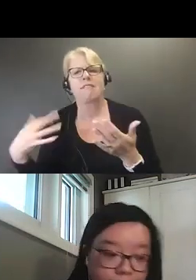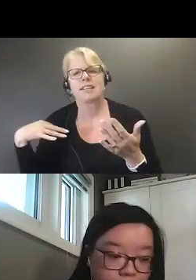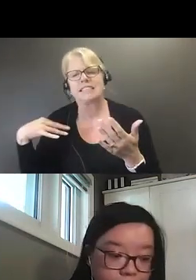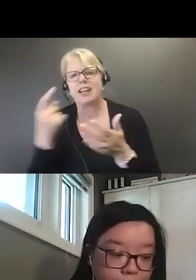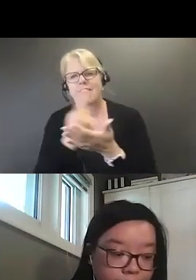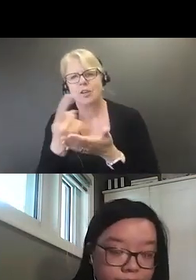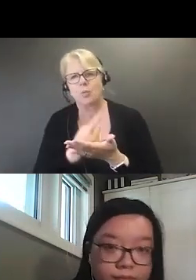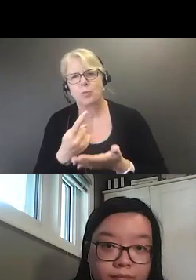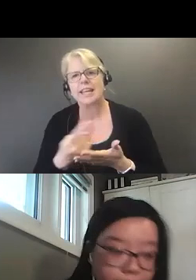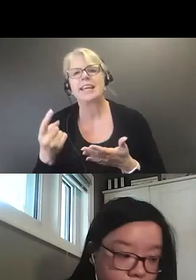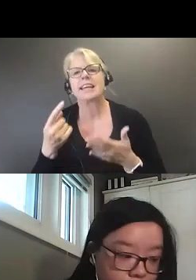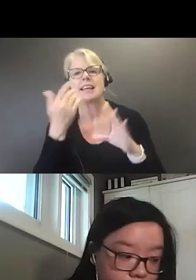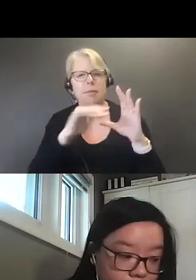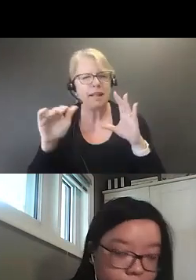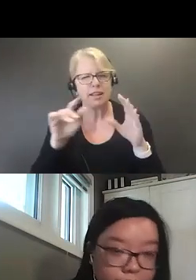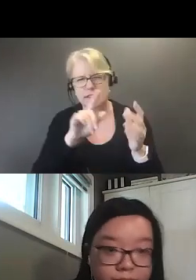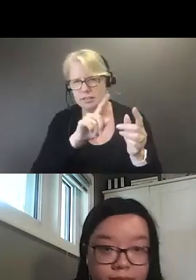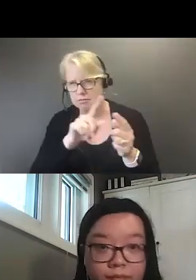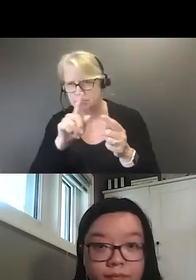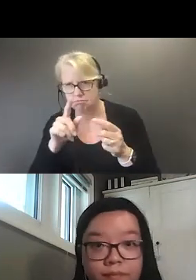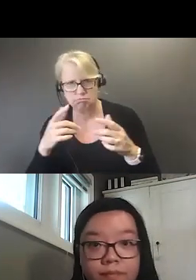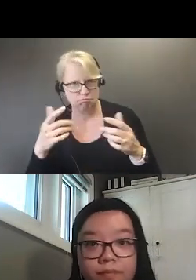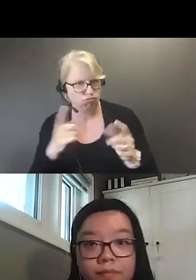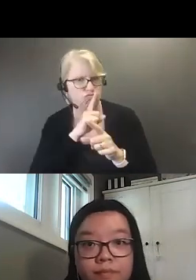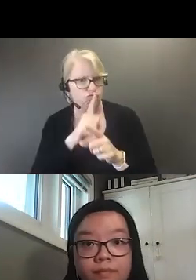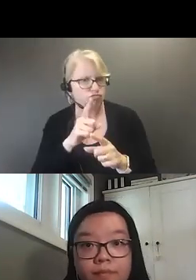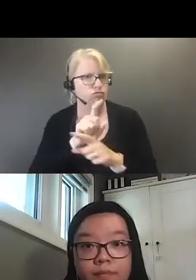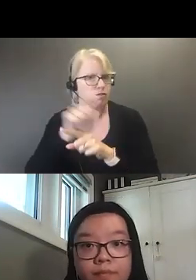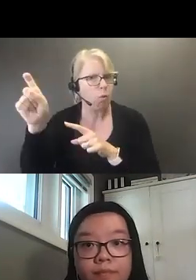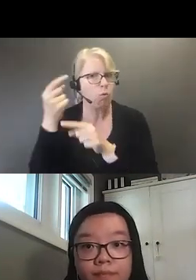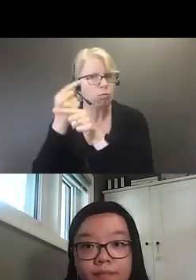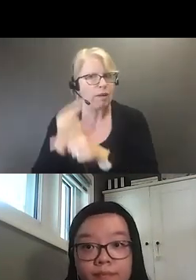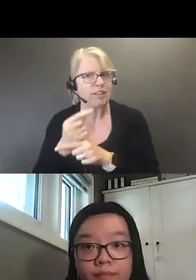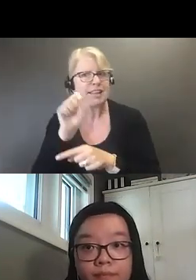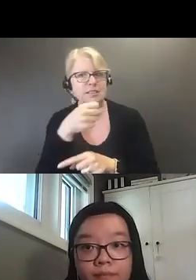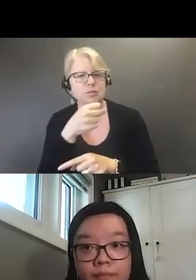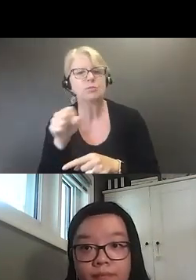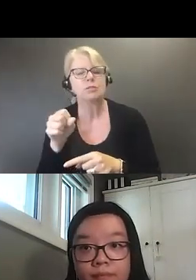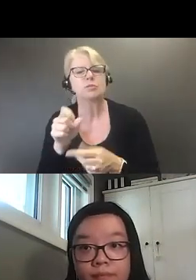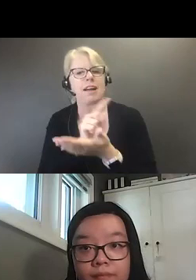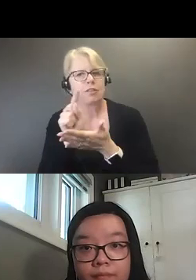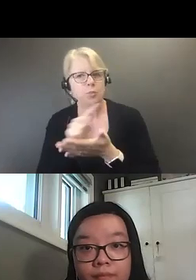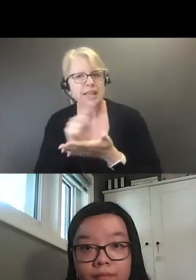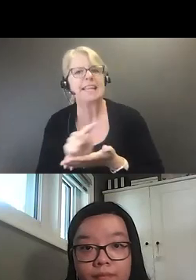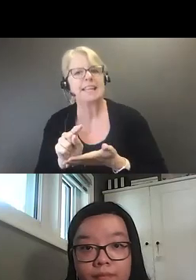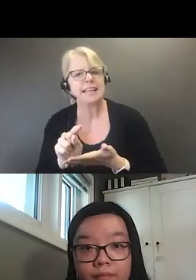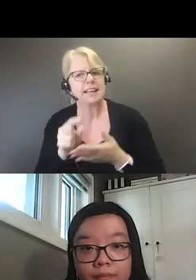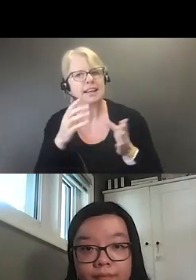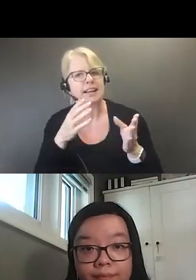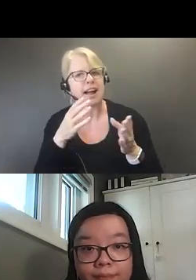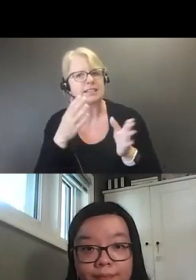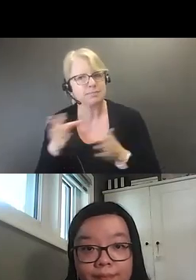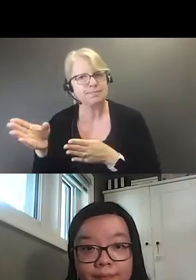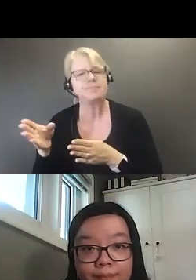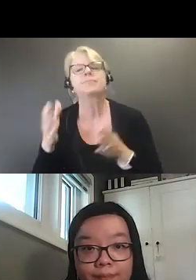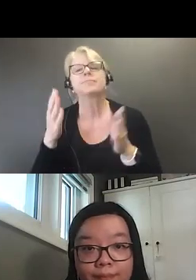done primarily to ensure that the phone calls are occurring regularly, so on a weekly basis as planned.